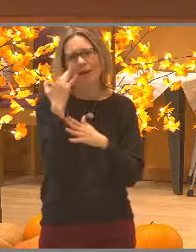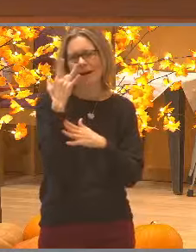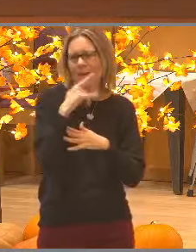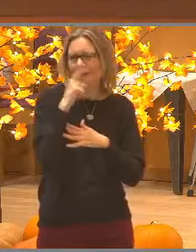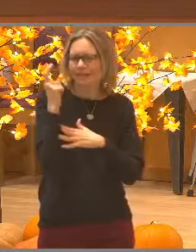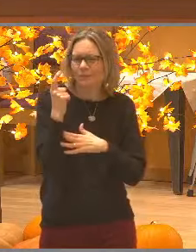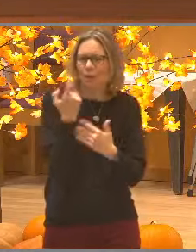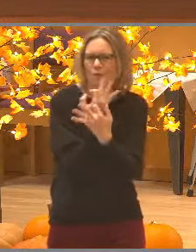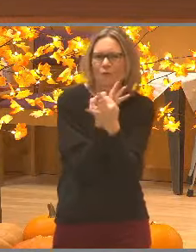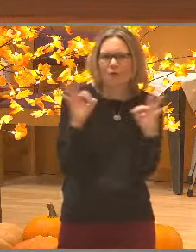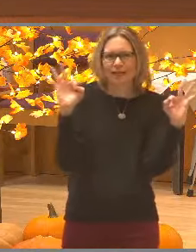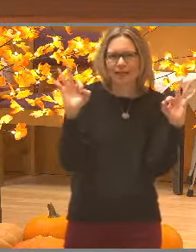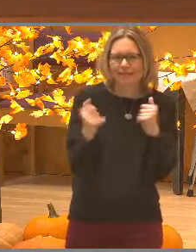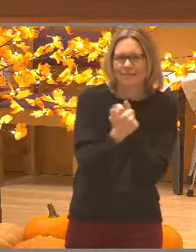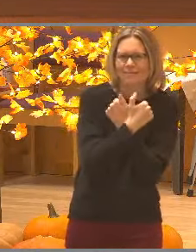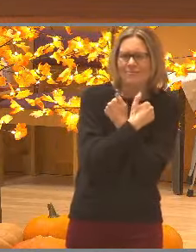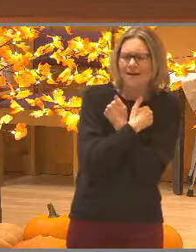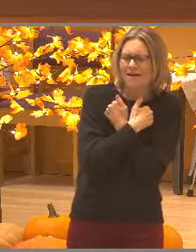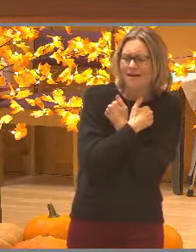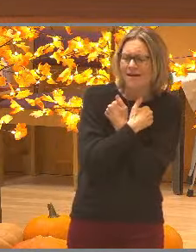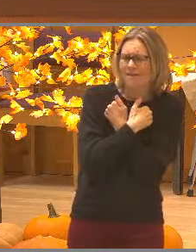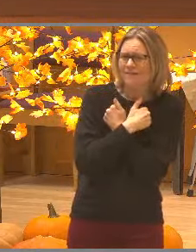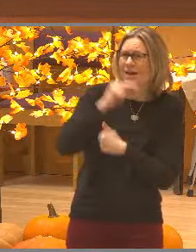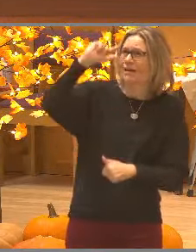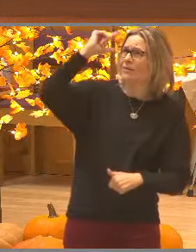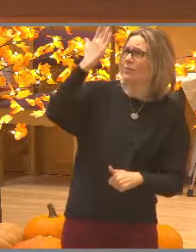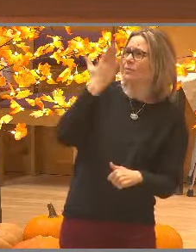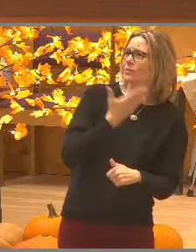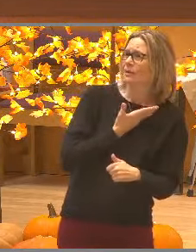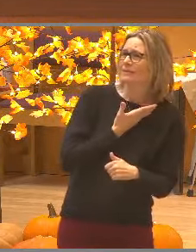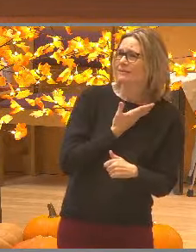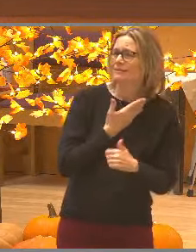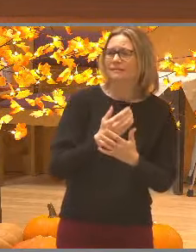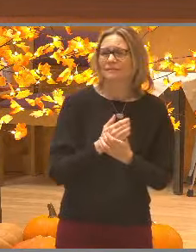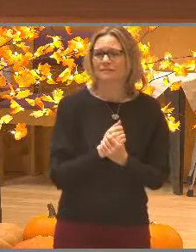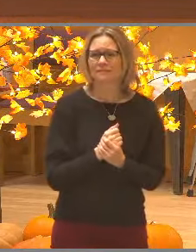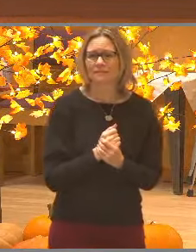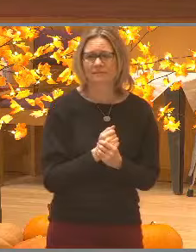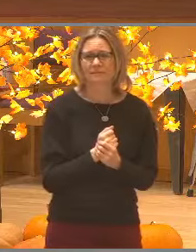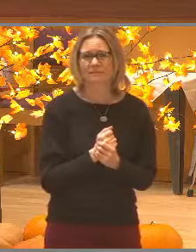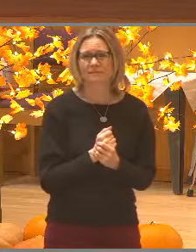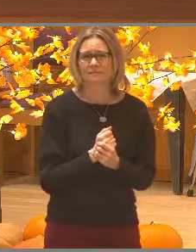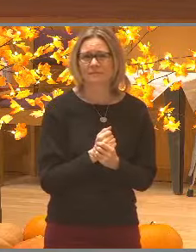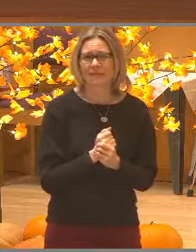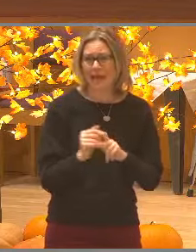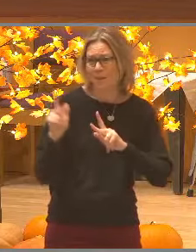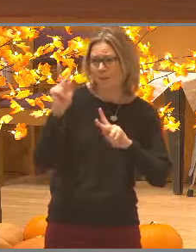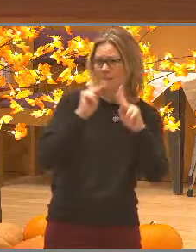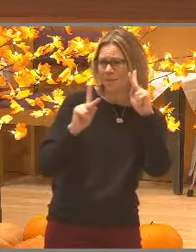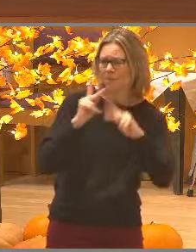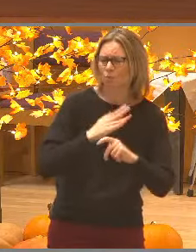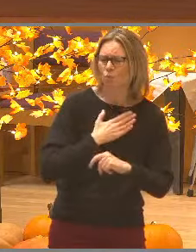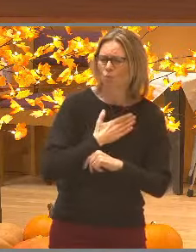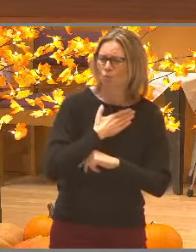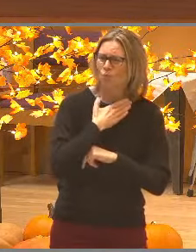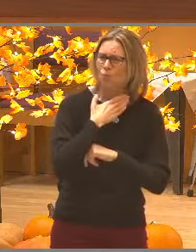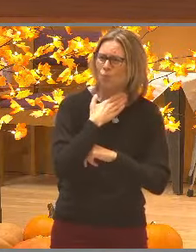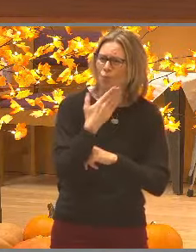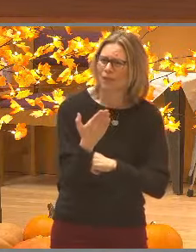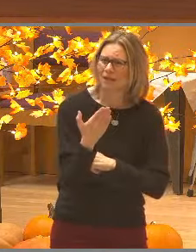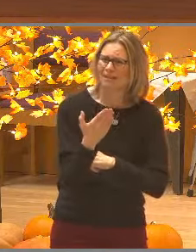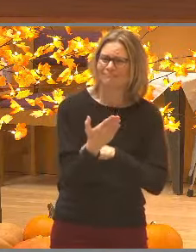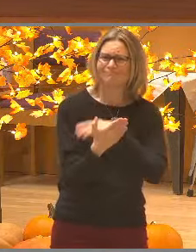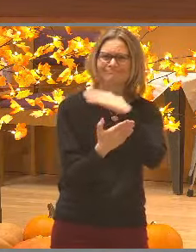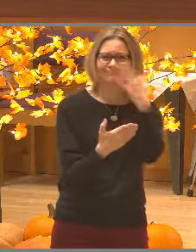are free in the love of and grace of God. A people who is willing to extend the arms,